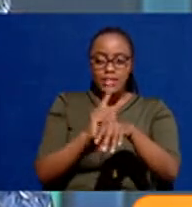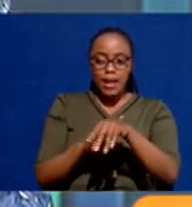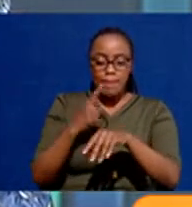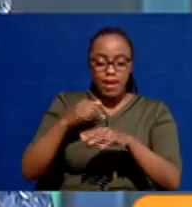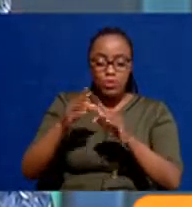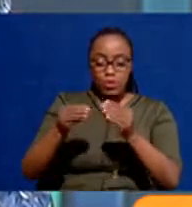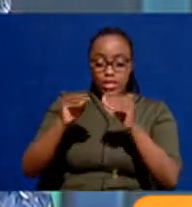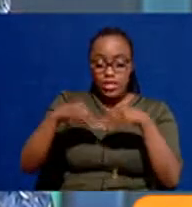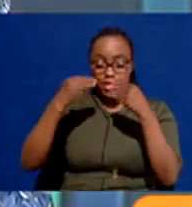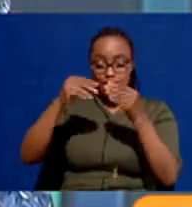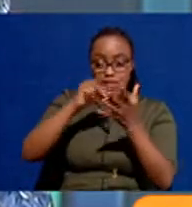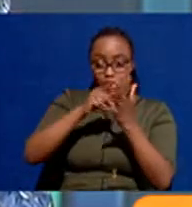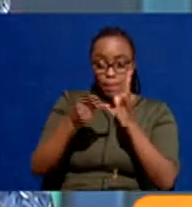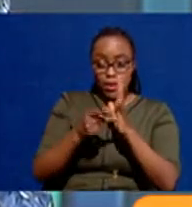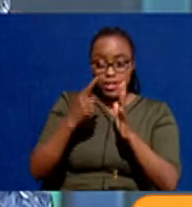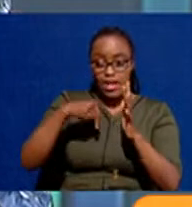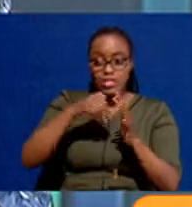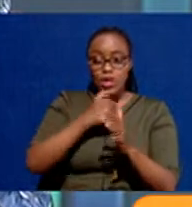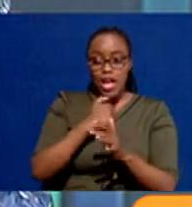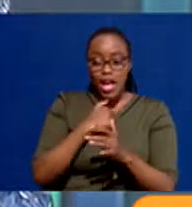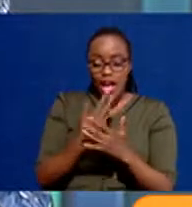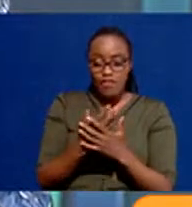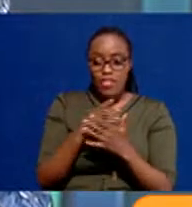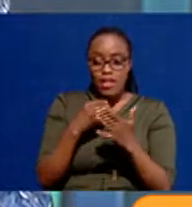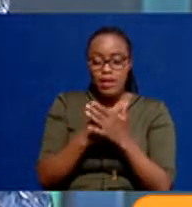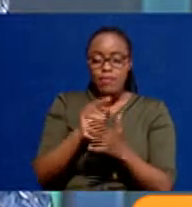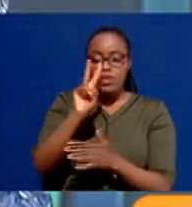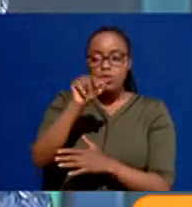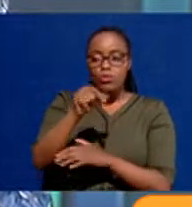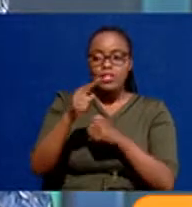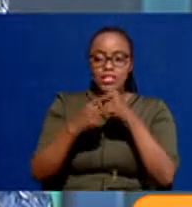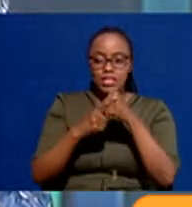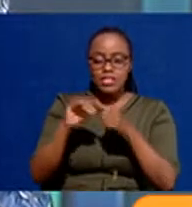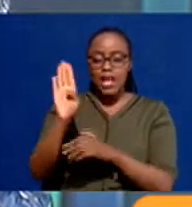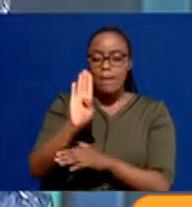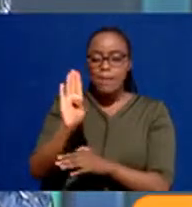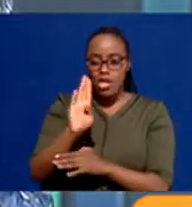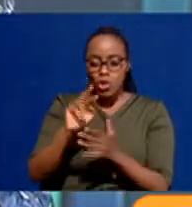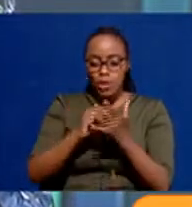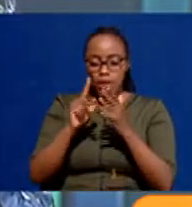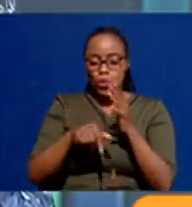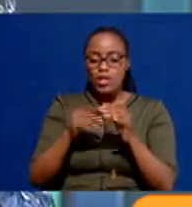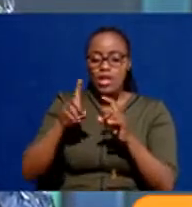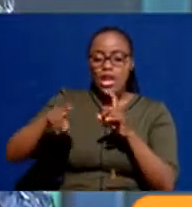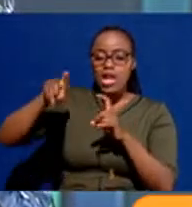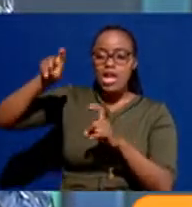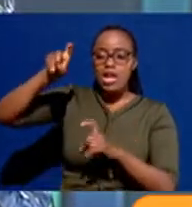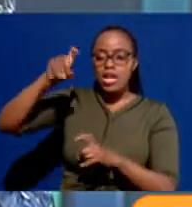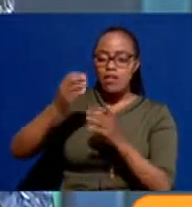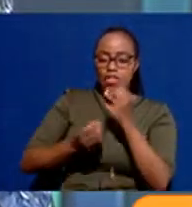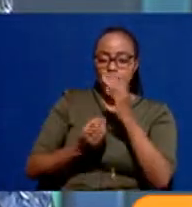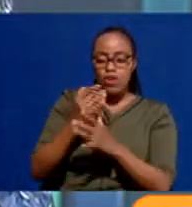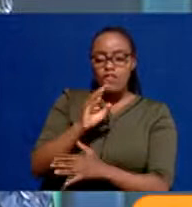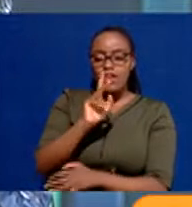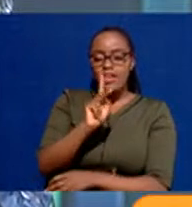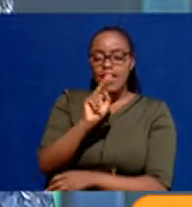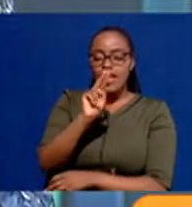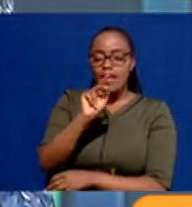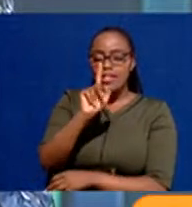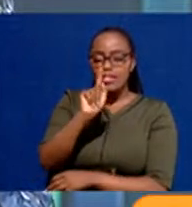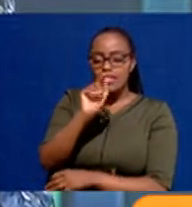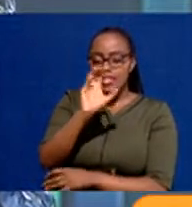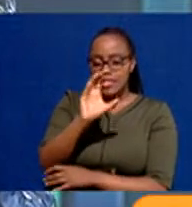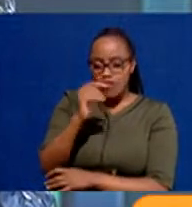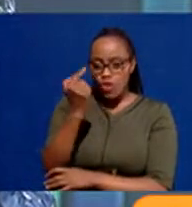were given this project, we had tripled that amount to 2.6 billion. It had actually spurred the growth of KNTC. From